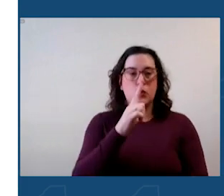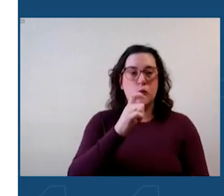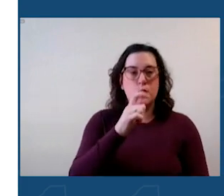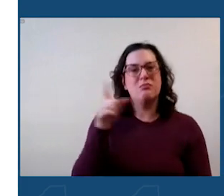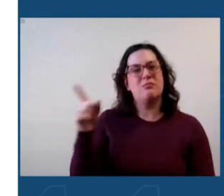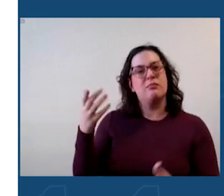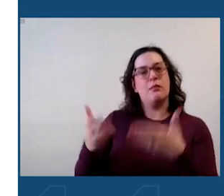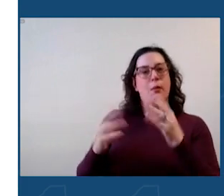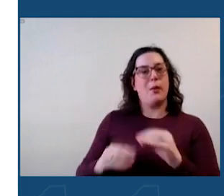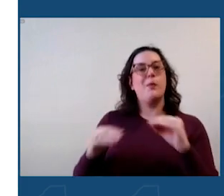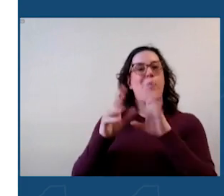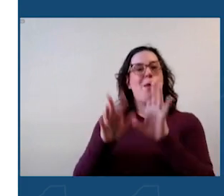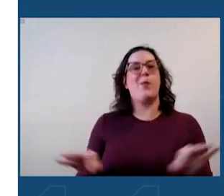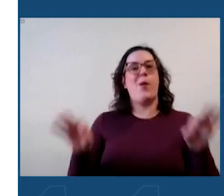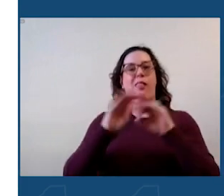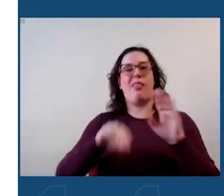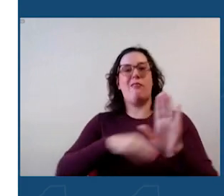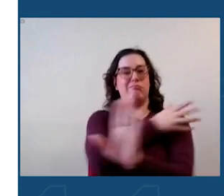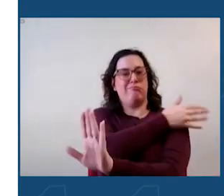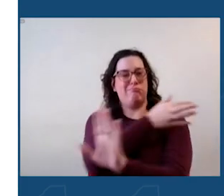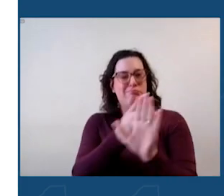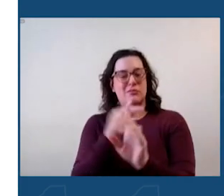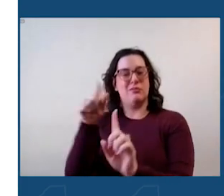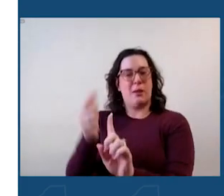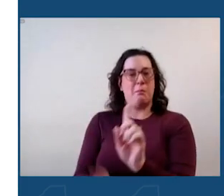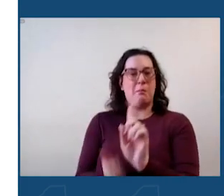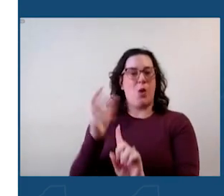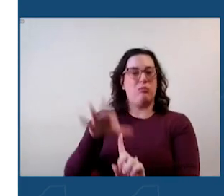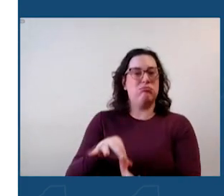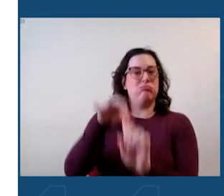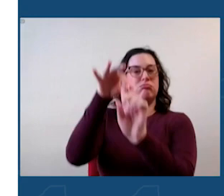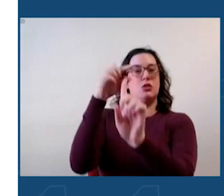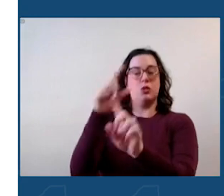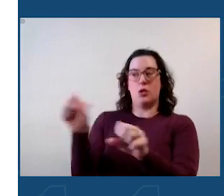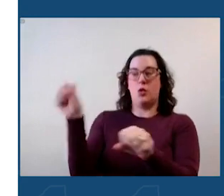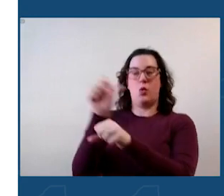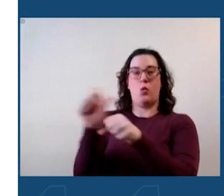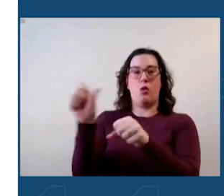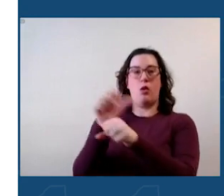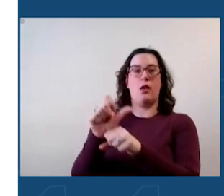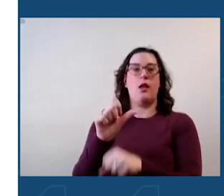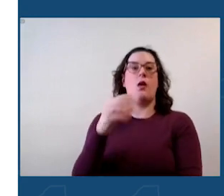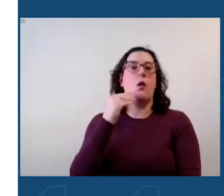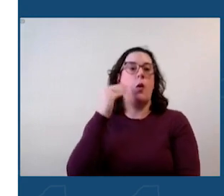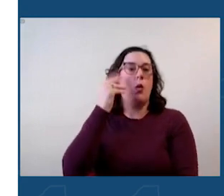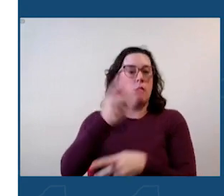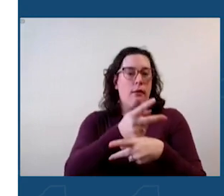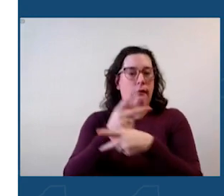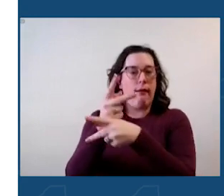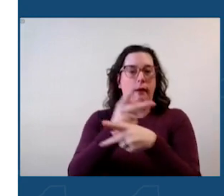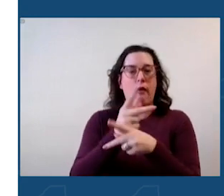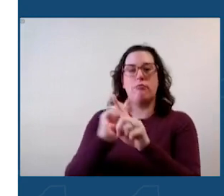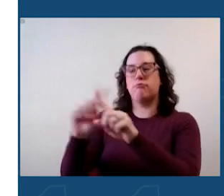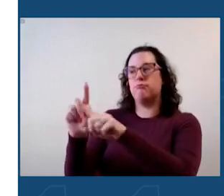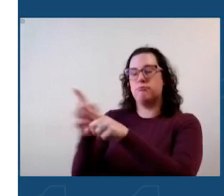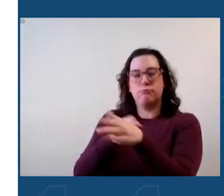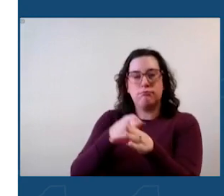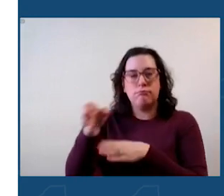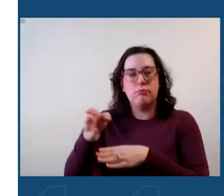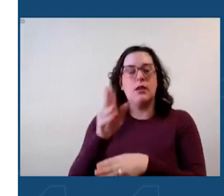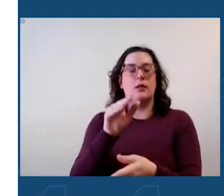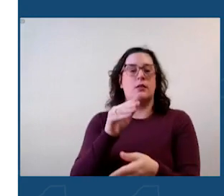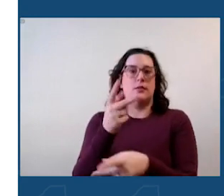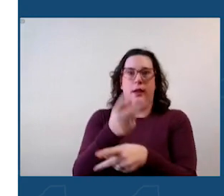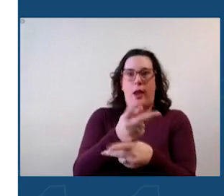more important than all of us. She works out there in the home care industry, taking care of our people,